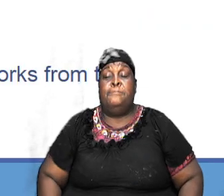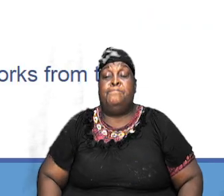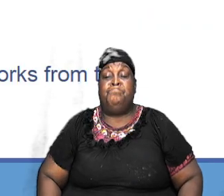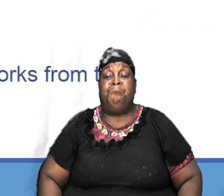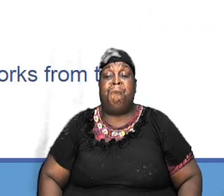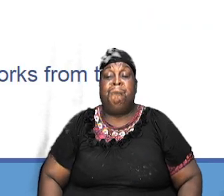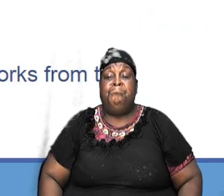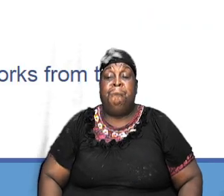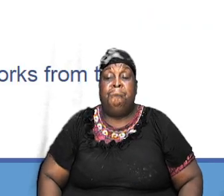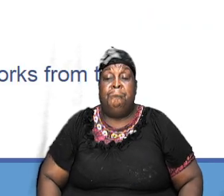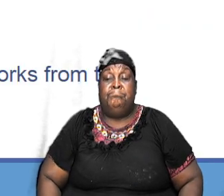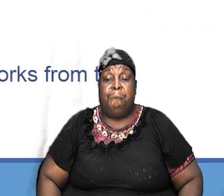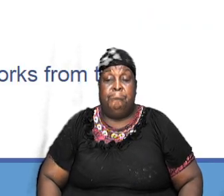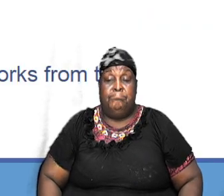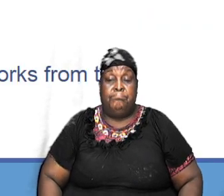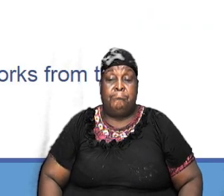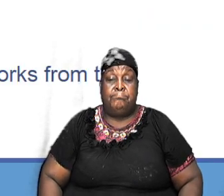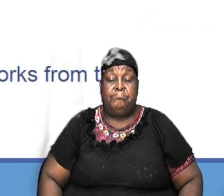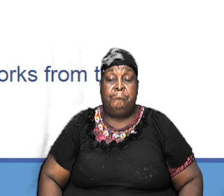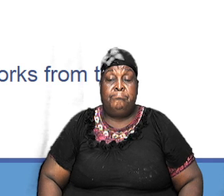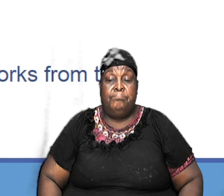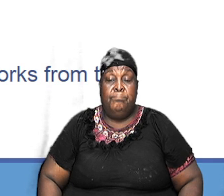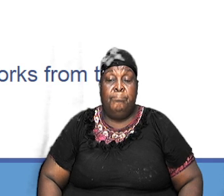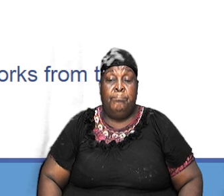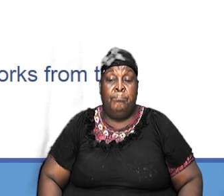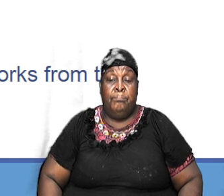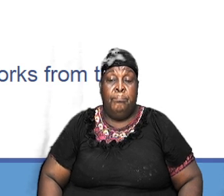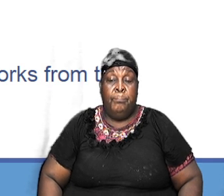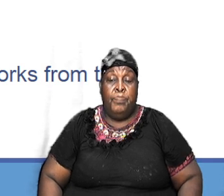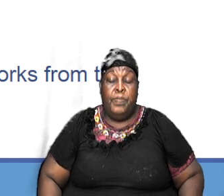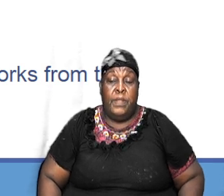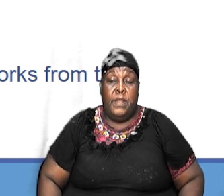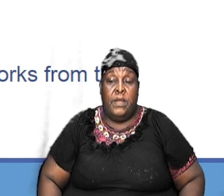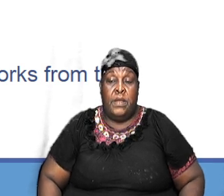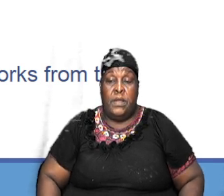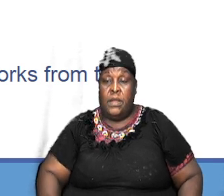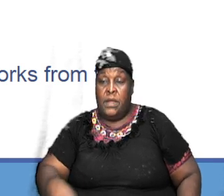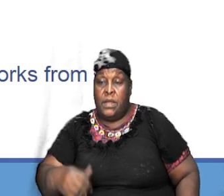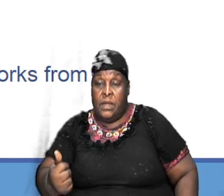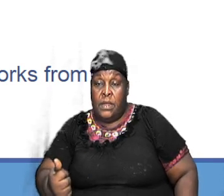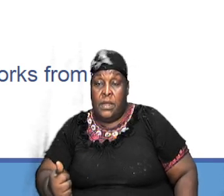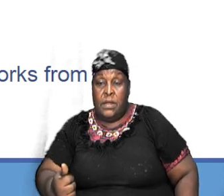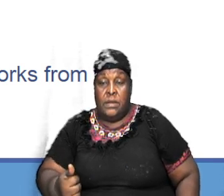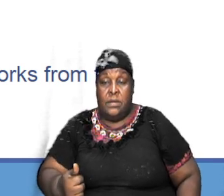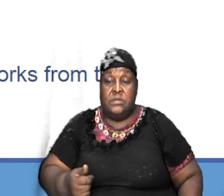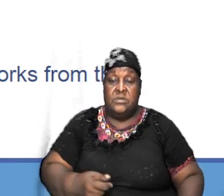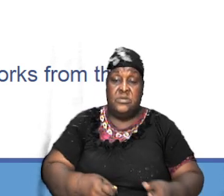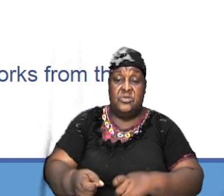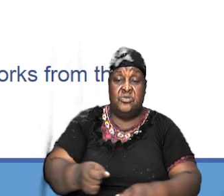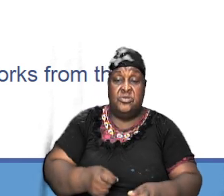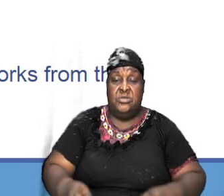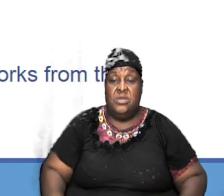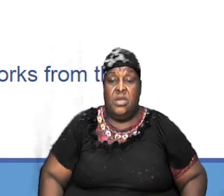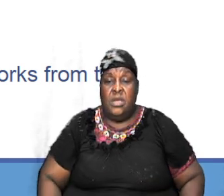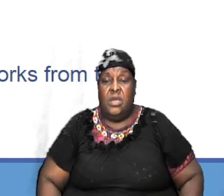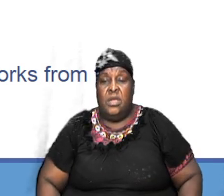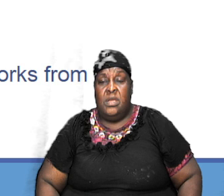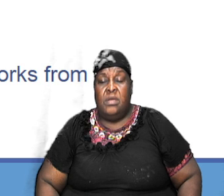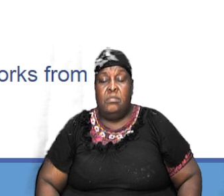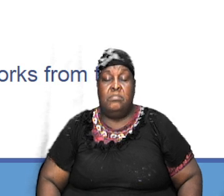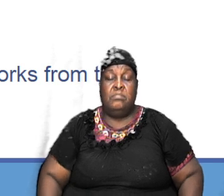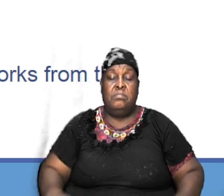looking at this. So this is another account. This is another exchange